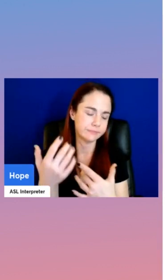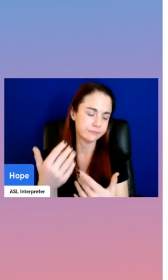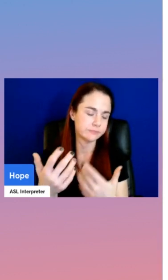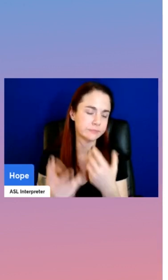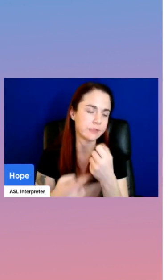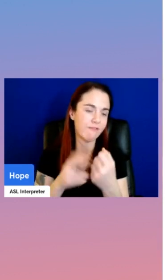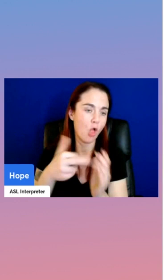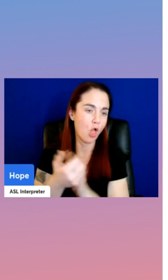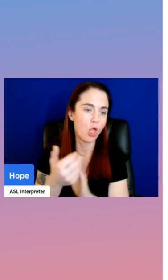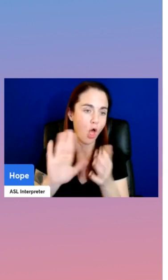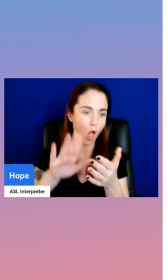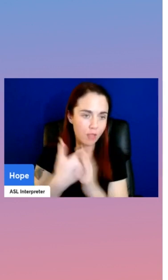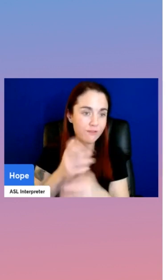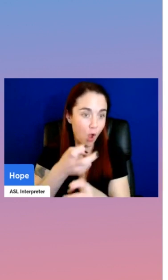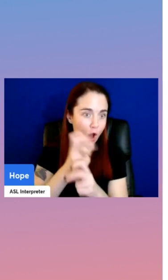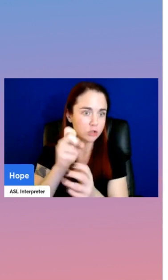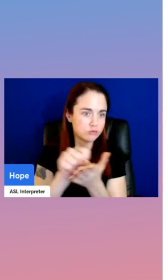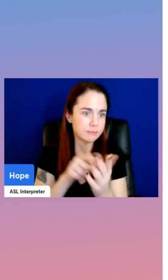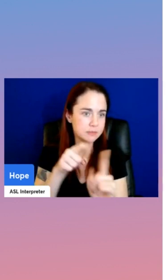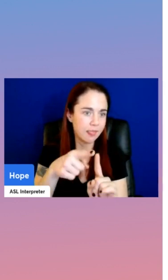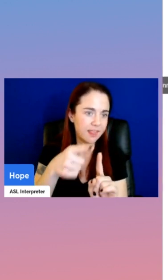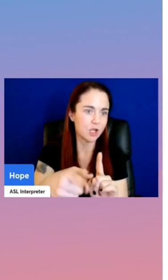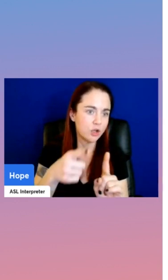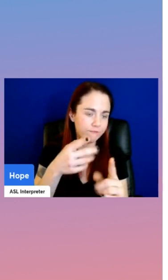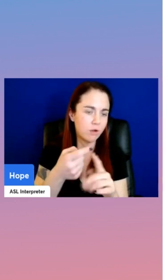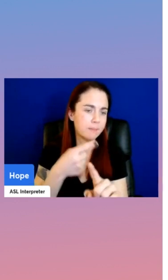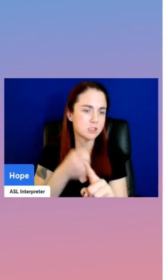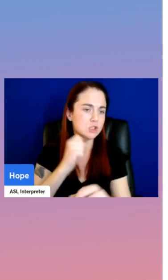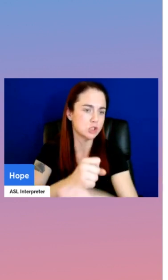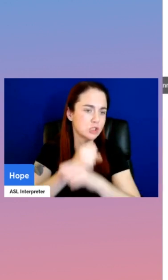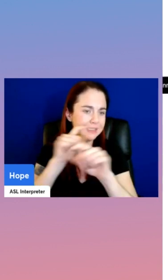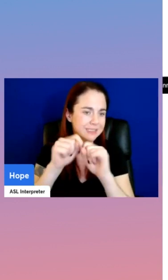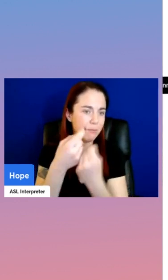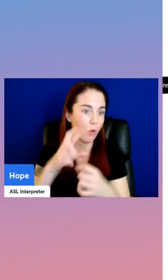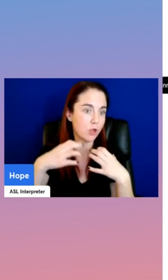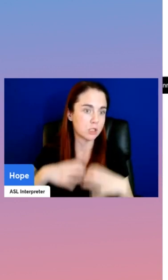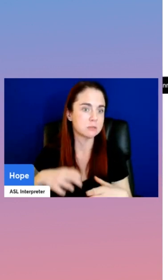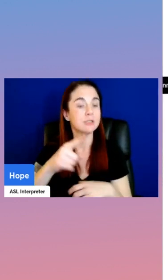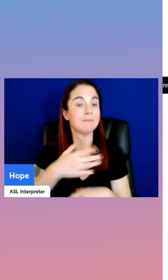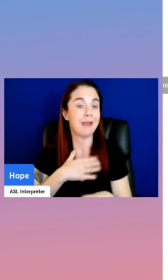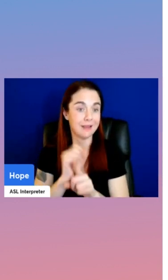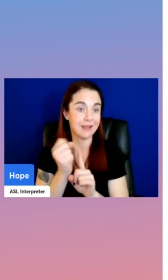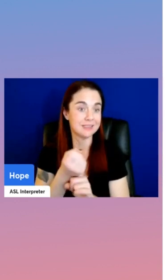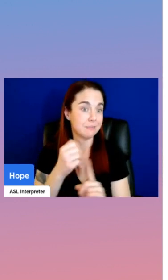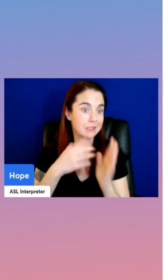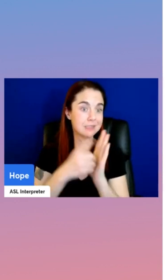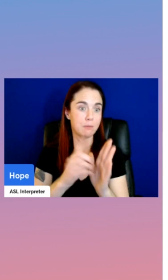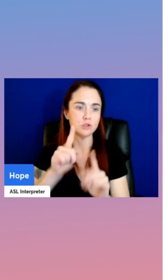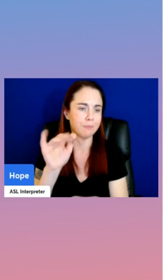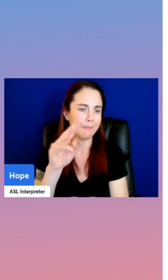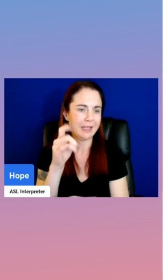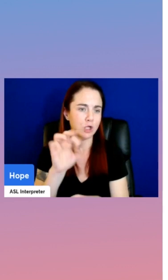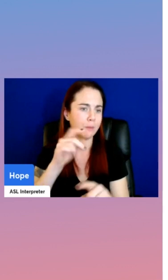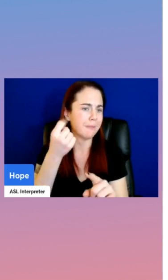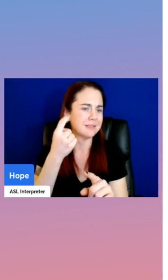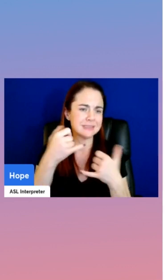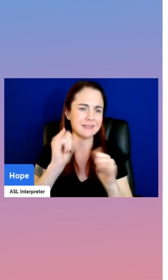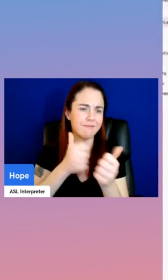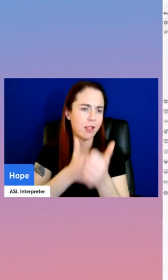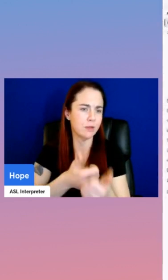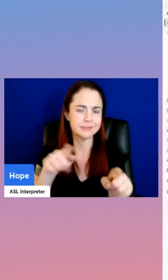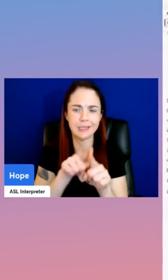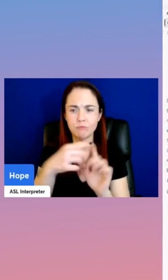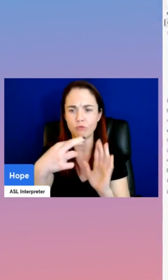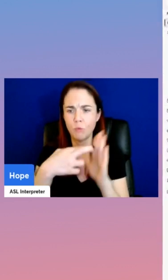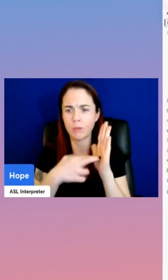security hardening scripts provided by security team or by the customer. So in my case here, in my demo, I just have a banner, but it follows the same principle.